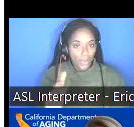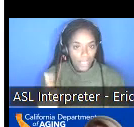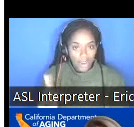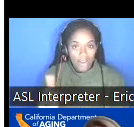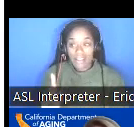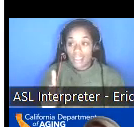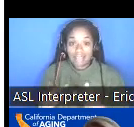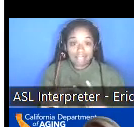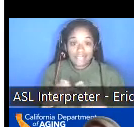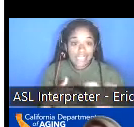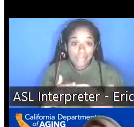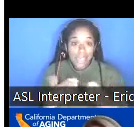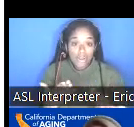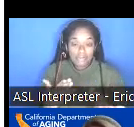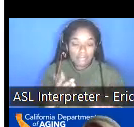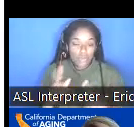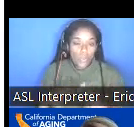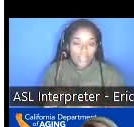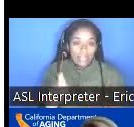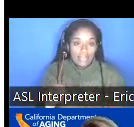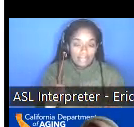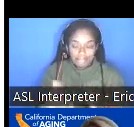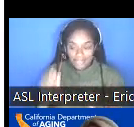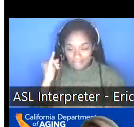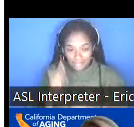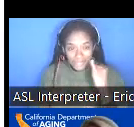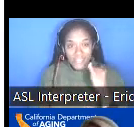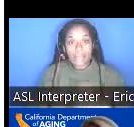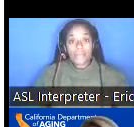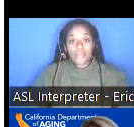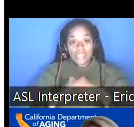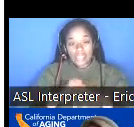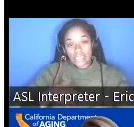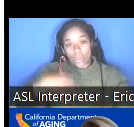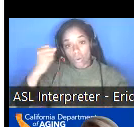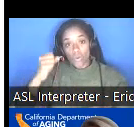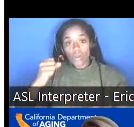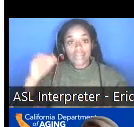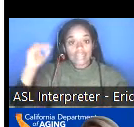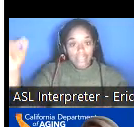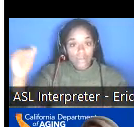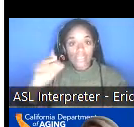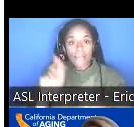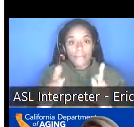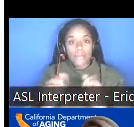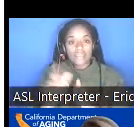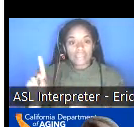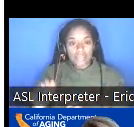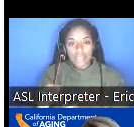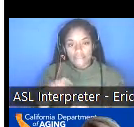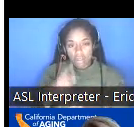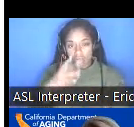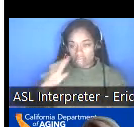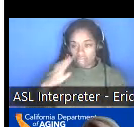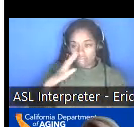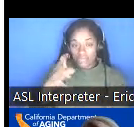need it. Finally, in terms of protecting older adults and people with disabilities from abuse and neglect, wonderful to